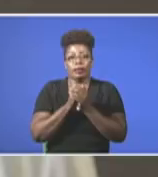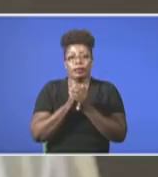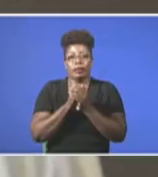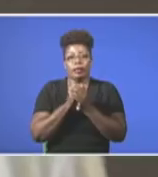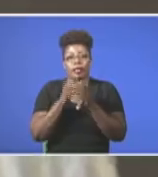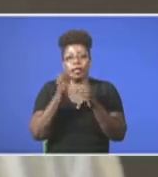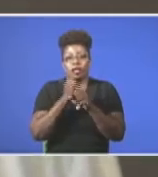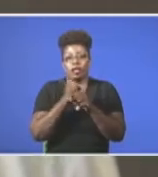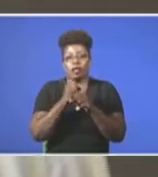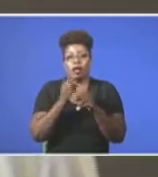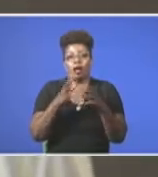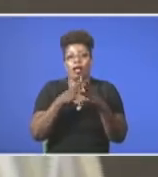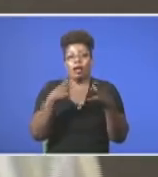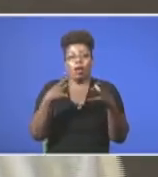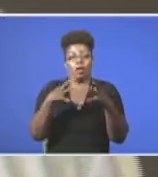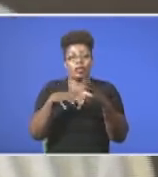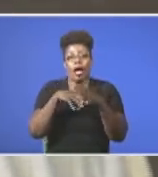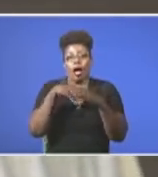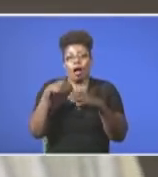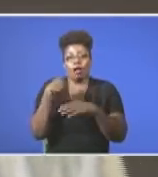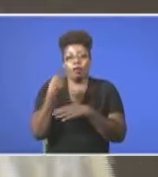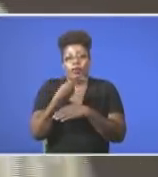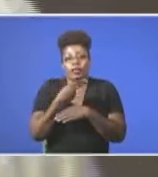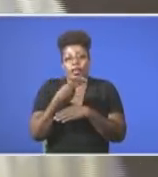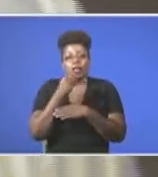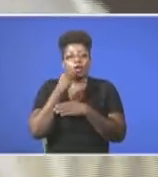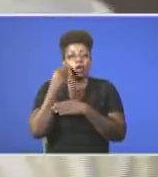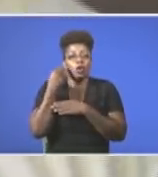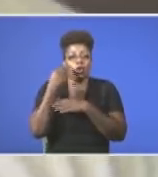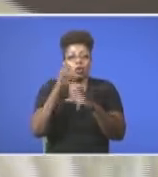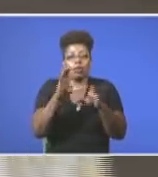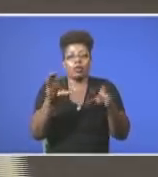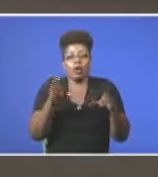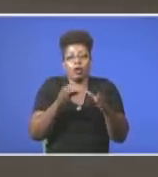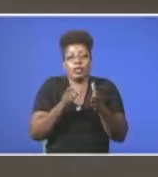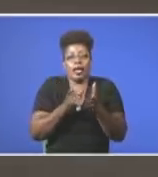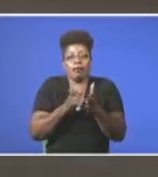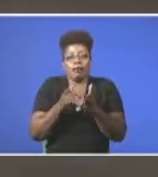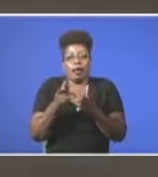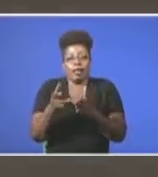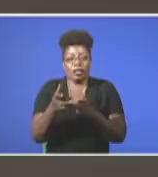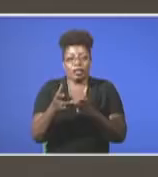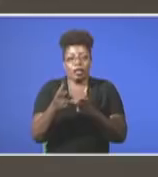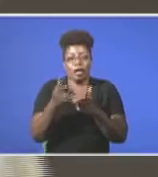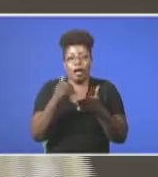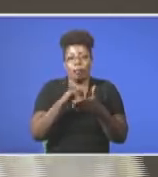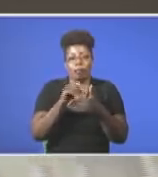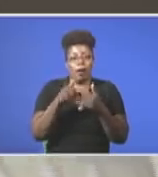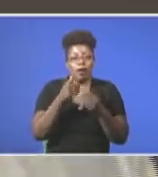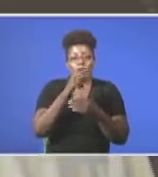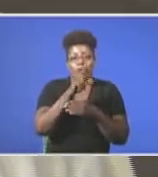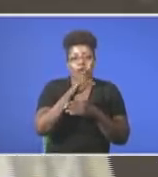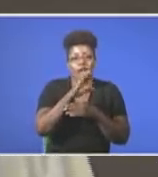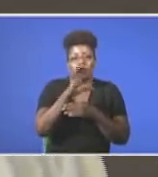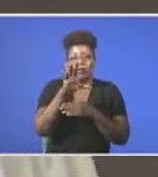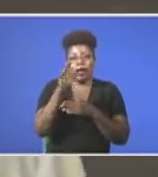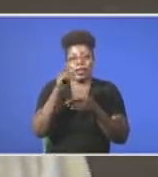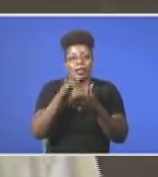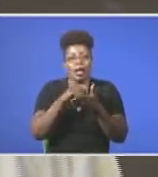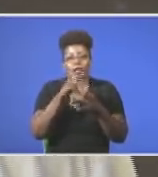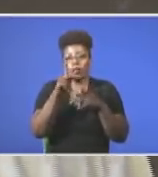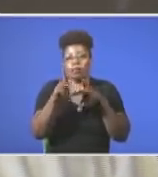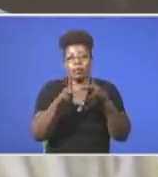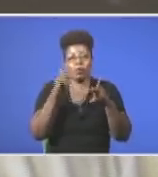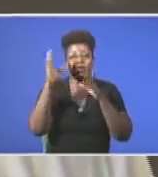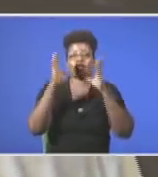That took a lot out of us. And they had home court advantage. They had all the fans, like 2,500 people pulling for